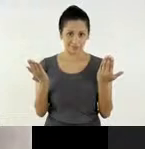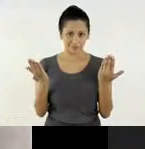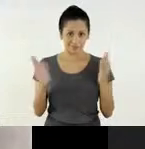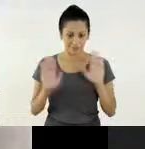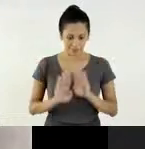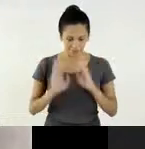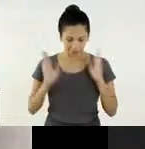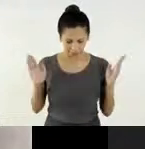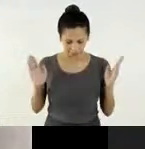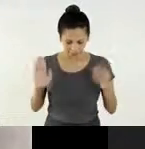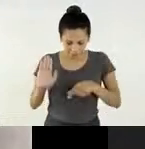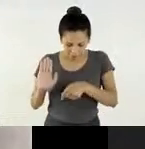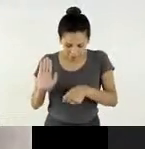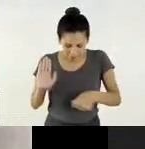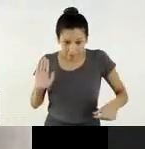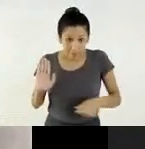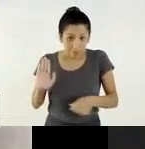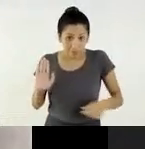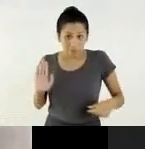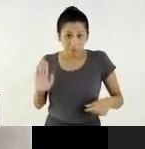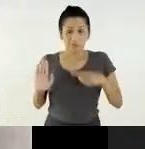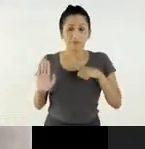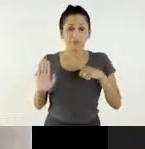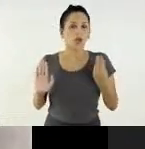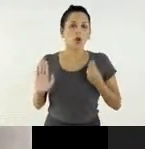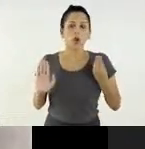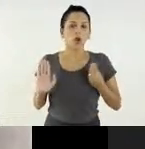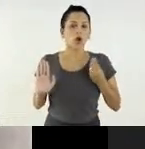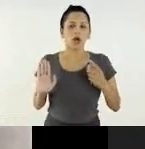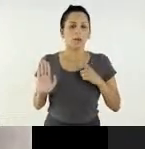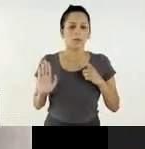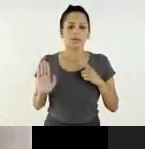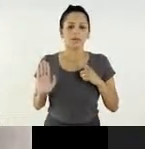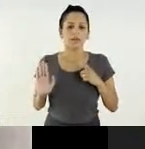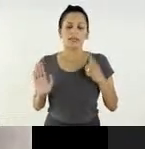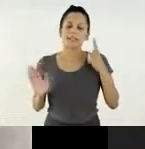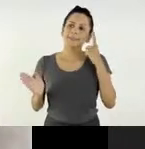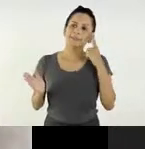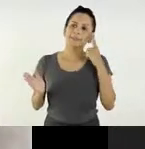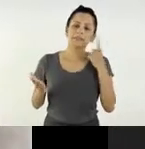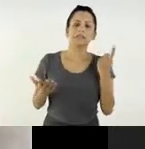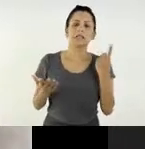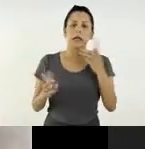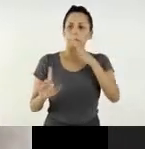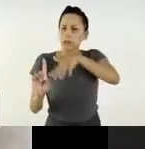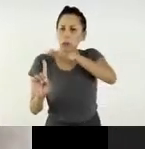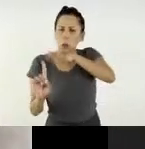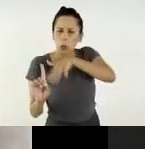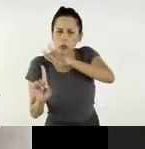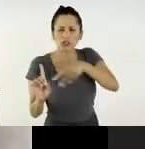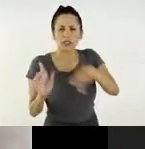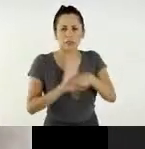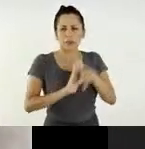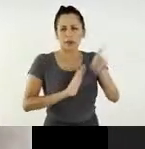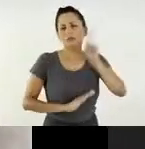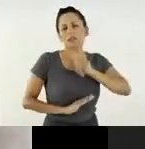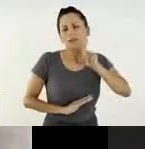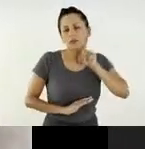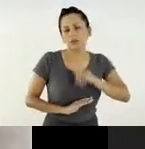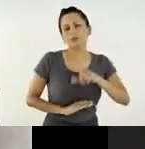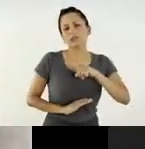and the mythology that we have of that in the United States, sort of this empty space of what could be.